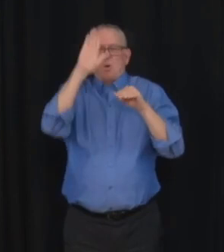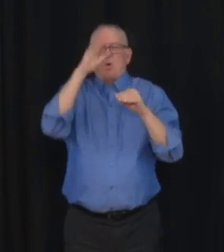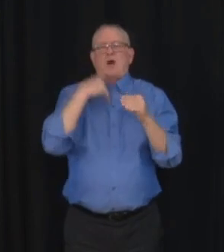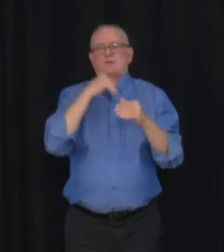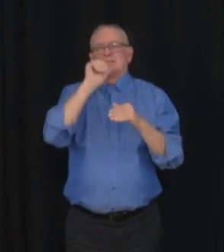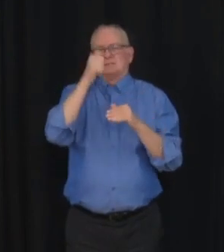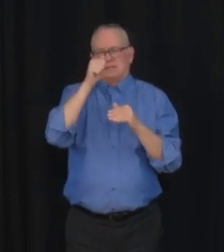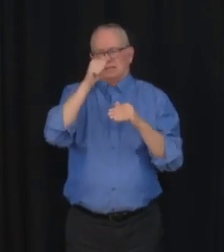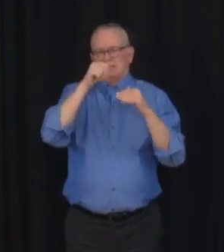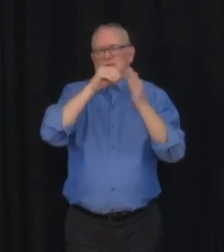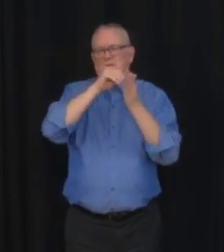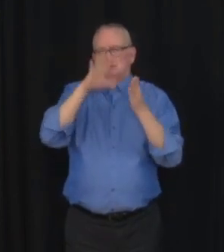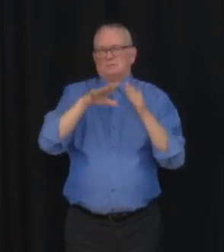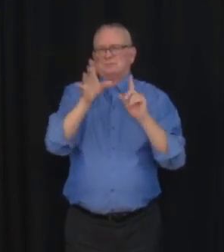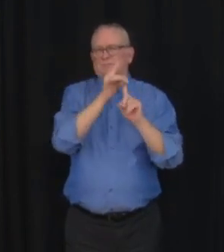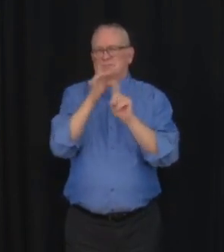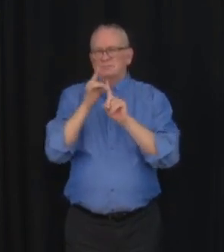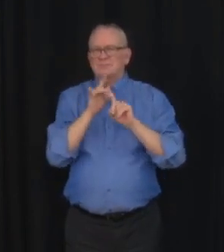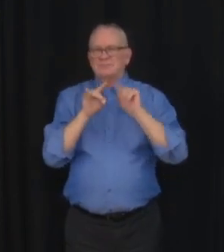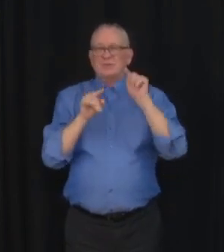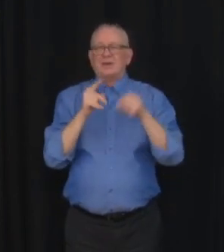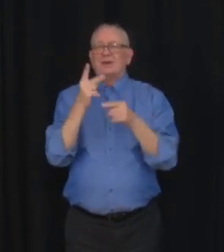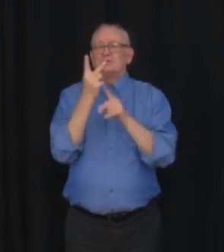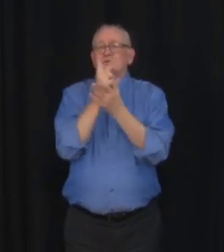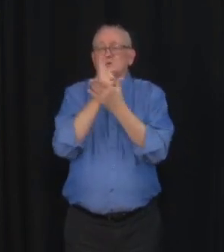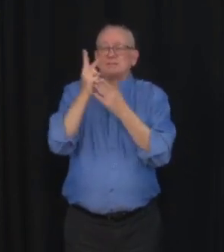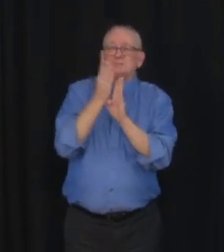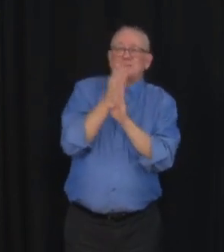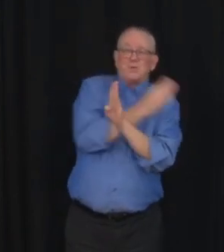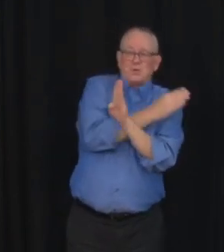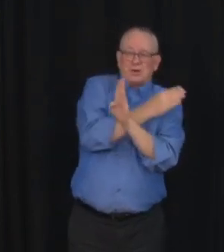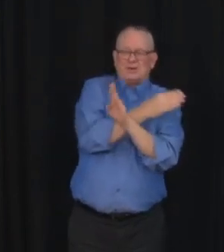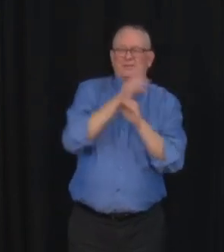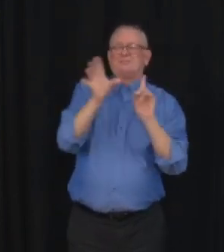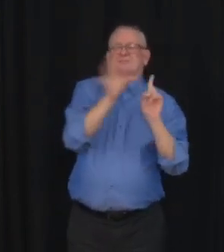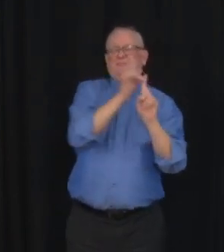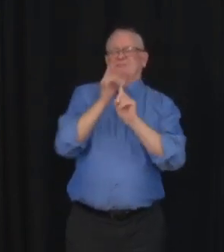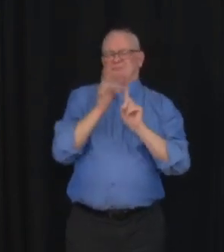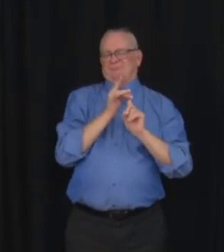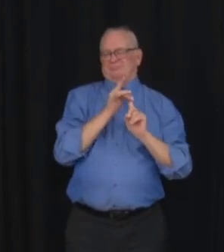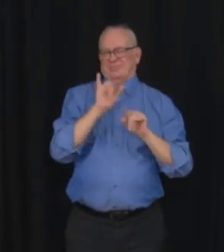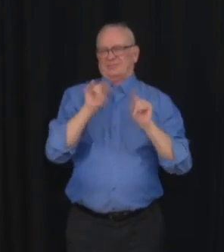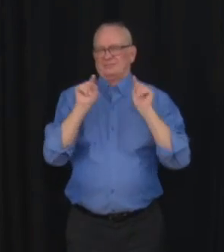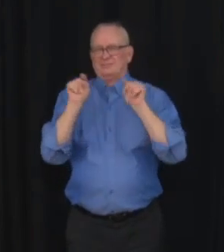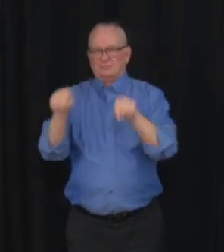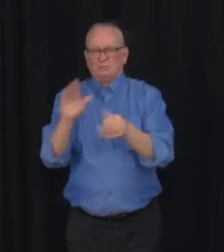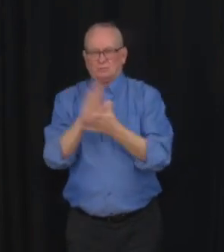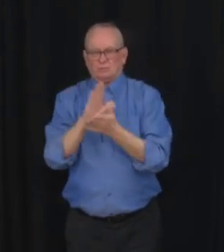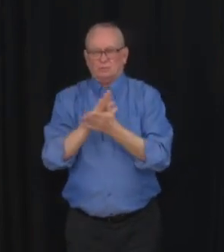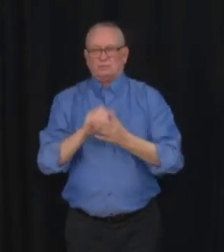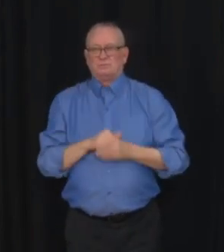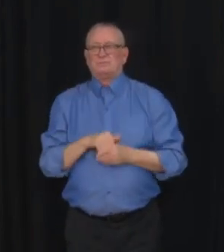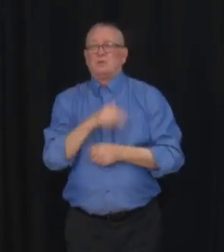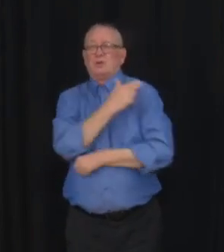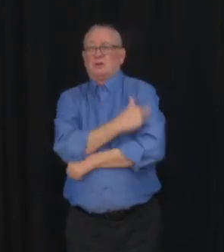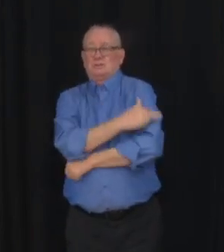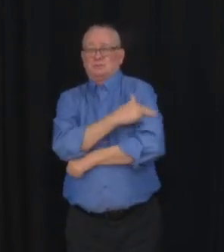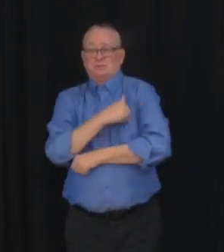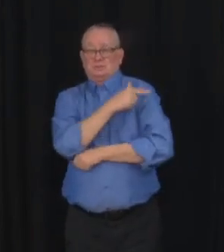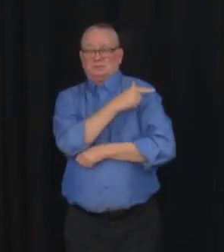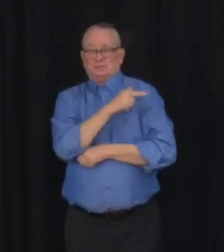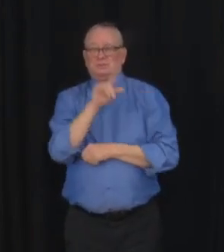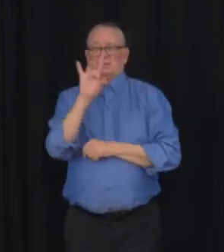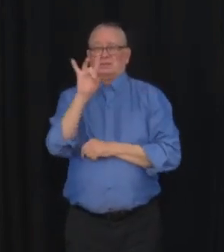days while infectious. There are currently 836 people being treated for COVID-19 in hospital,